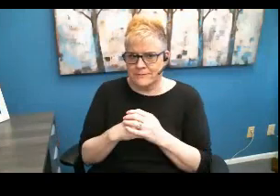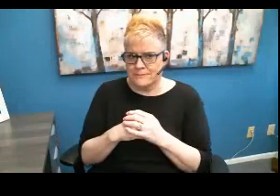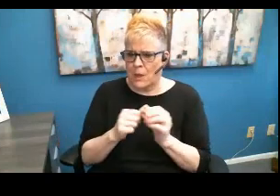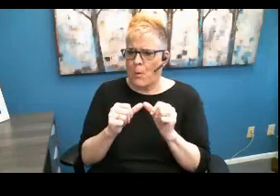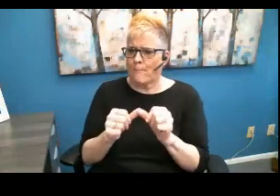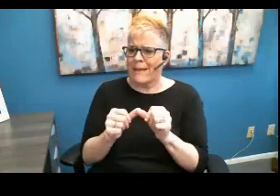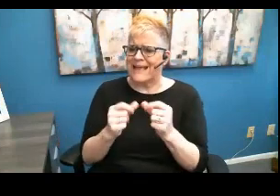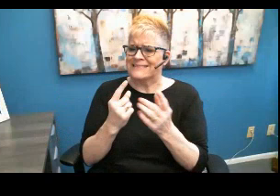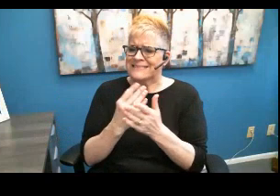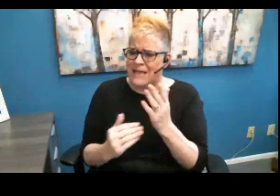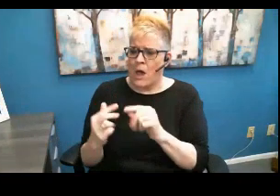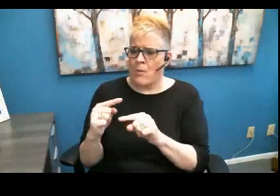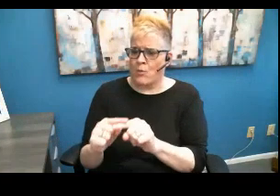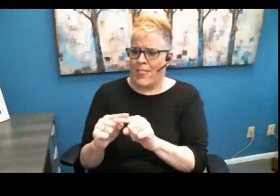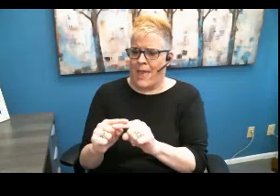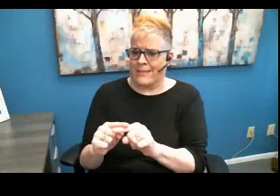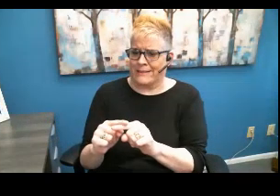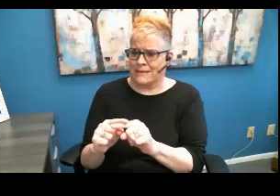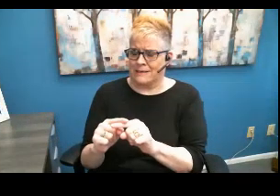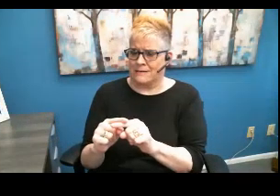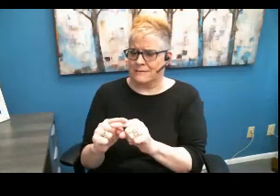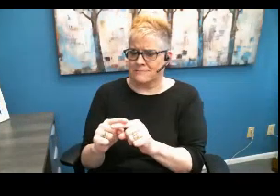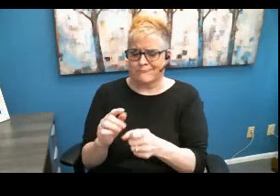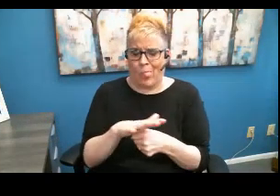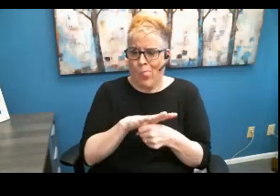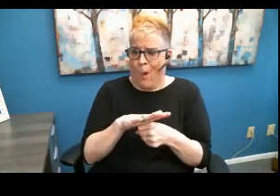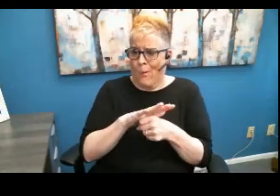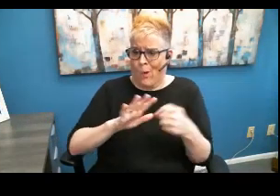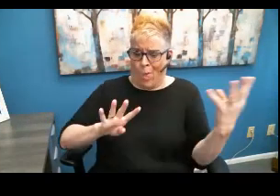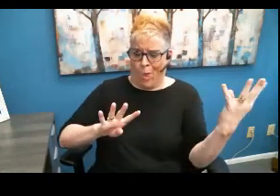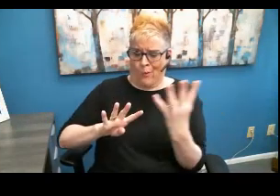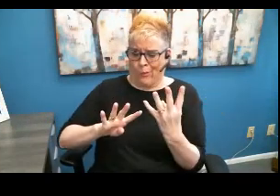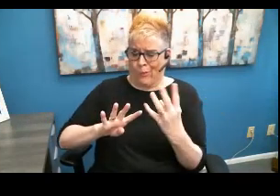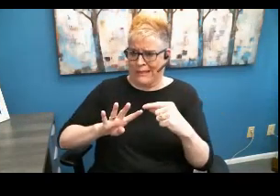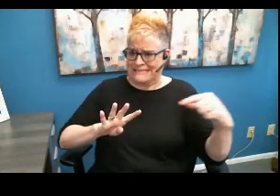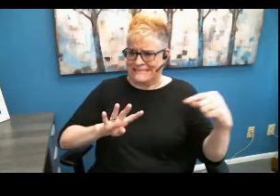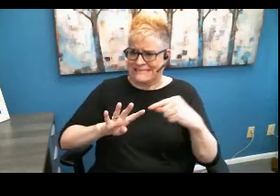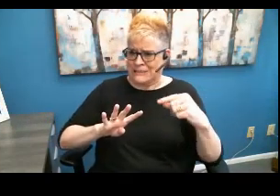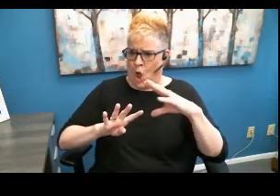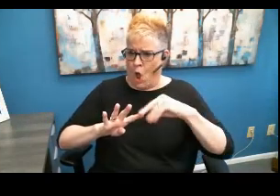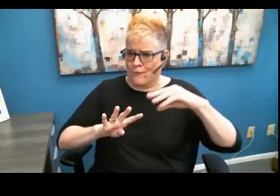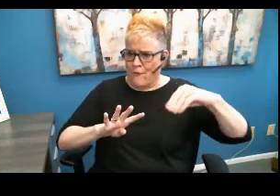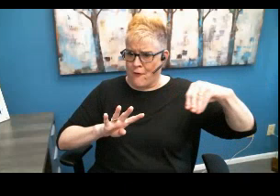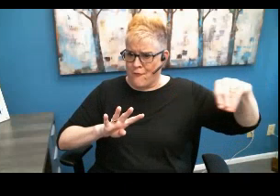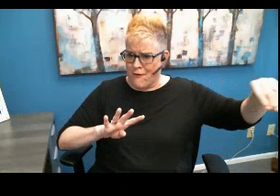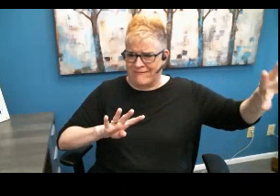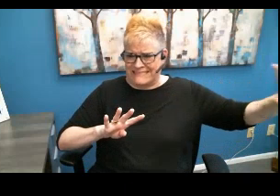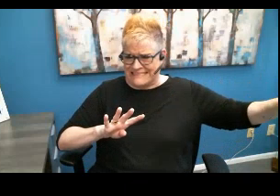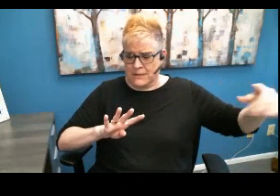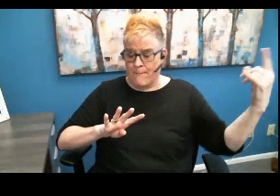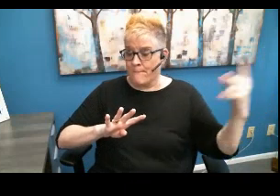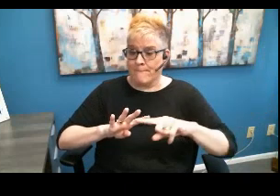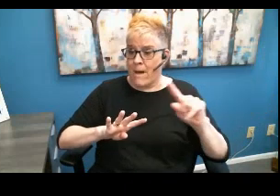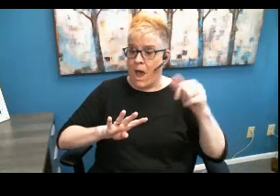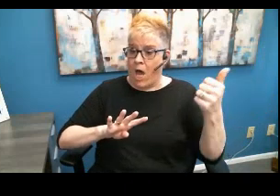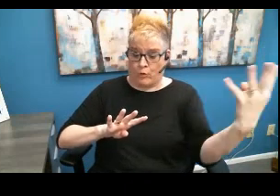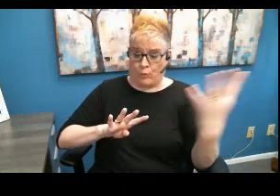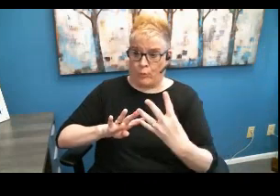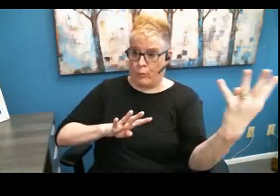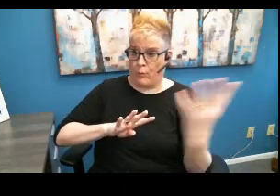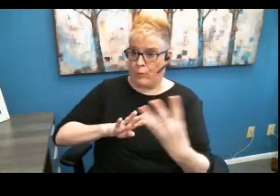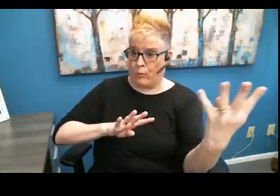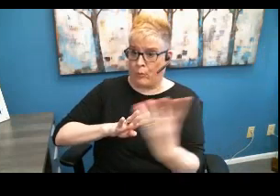some reliability of supply. You may have a localized outage, you have to shut off some local valves to isolate a situation, but